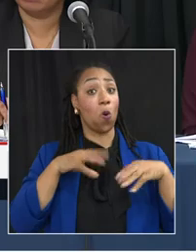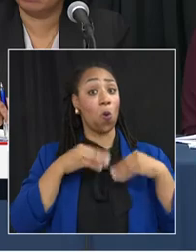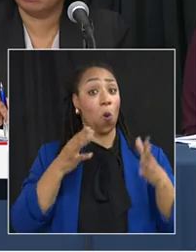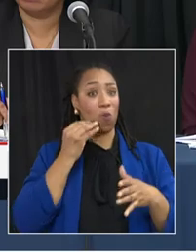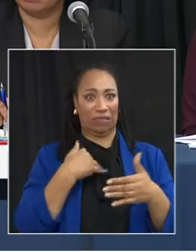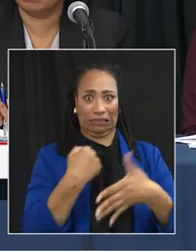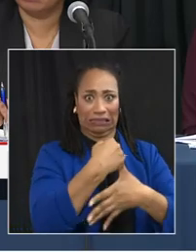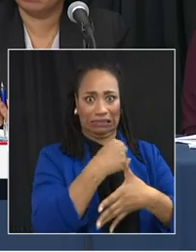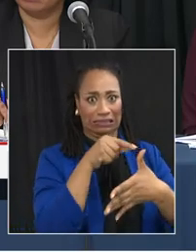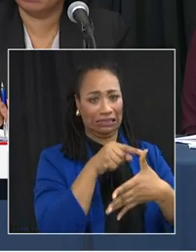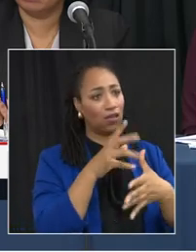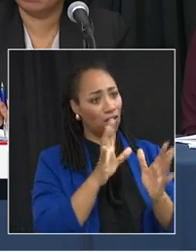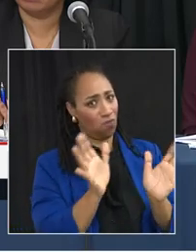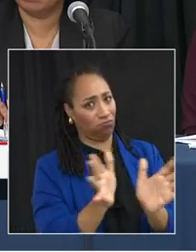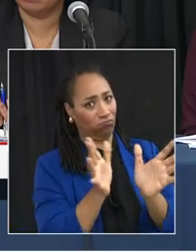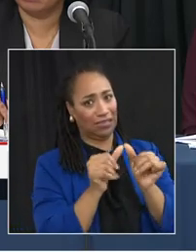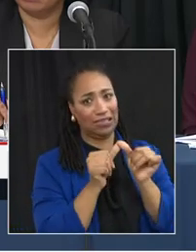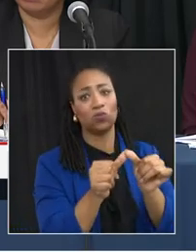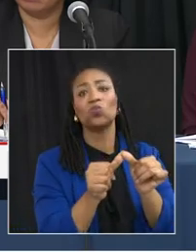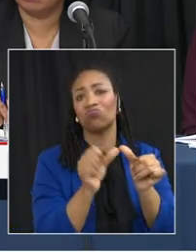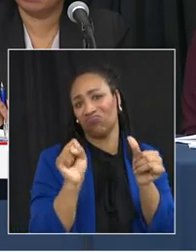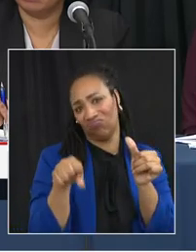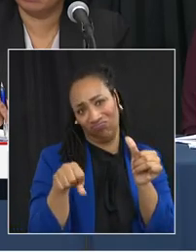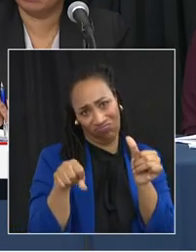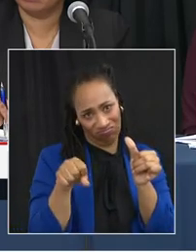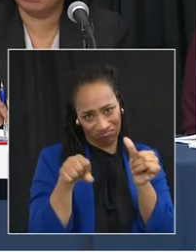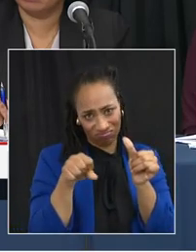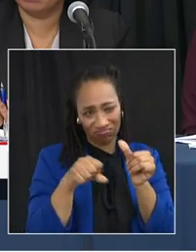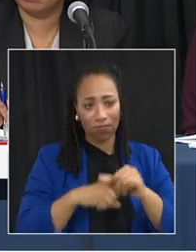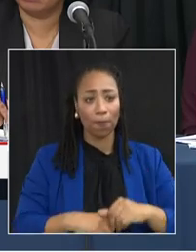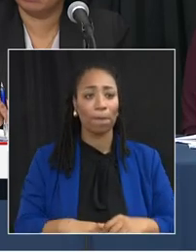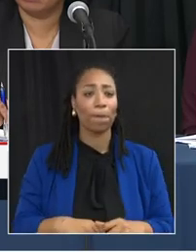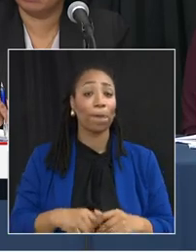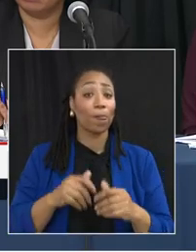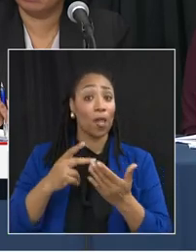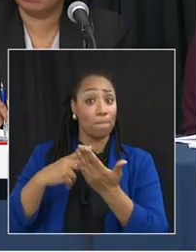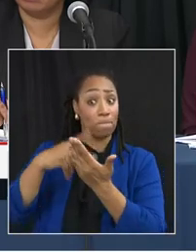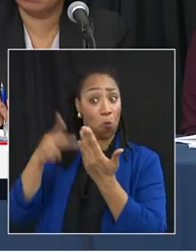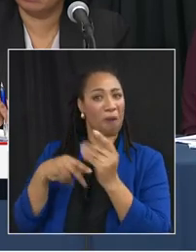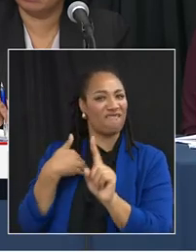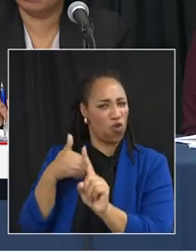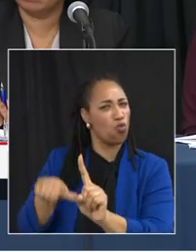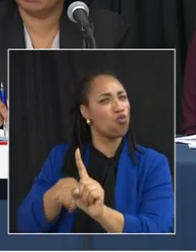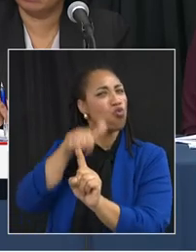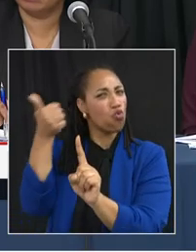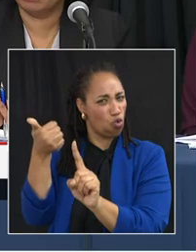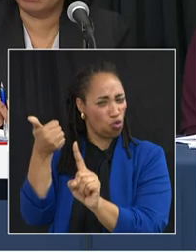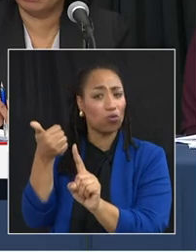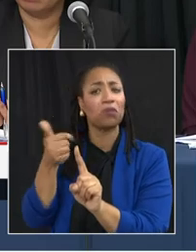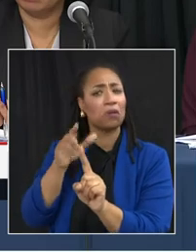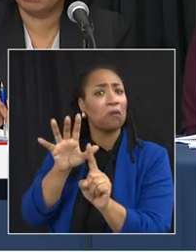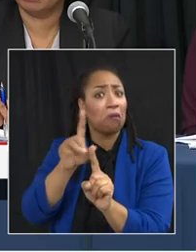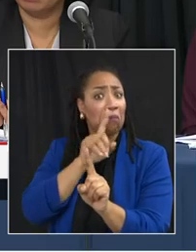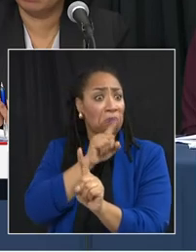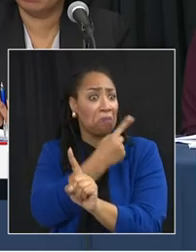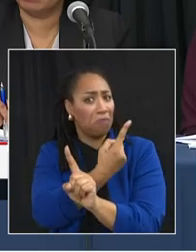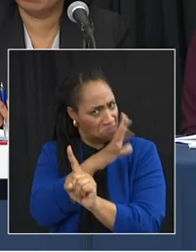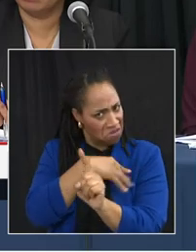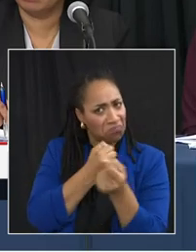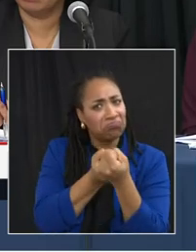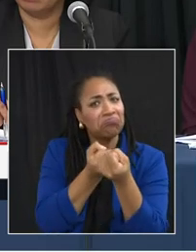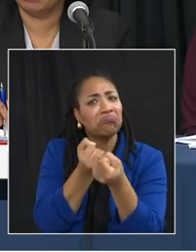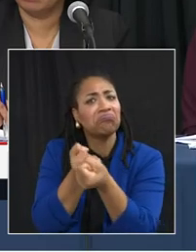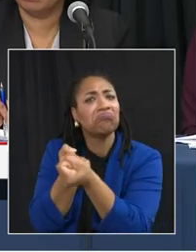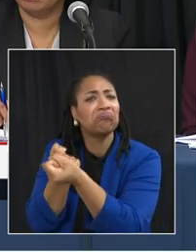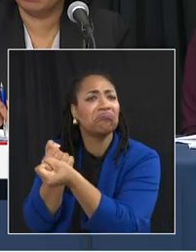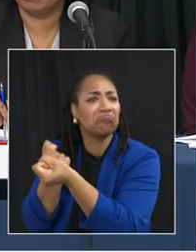number of other programs that we have supported, including how people can have access to lower